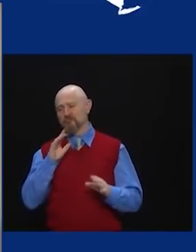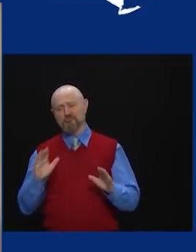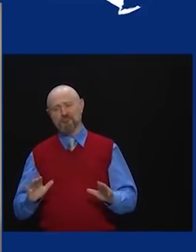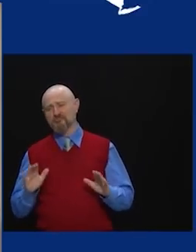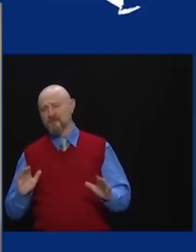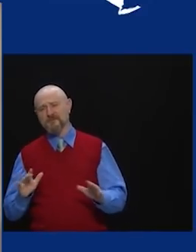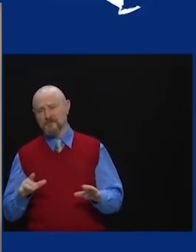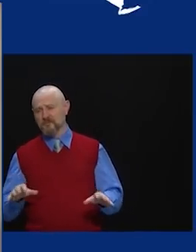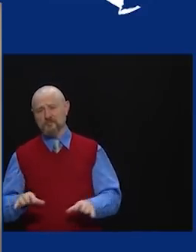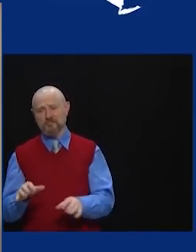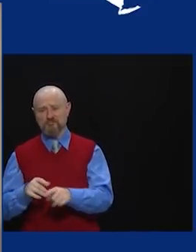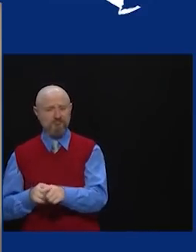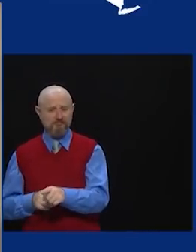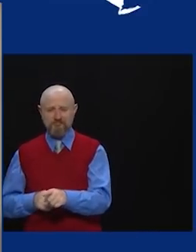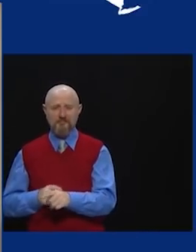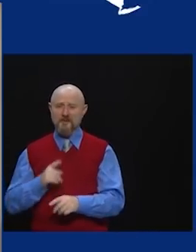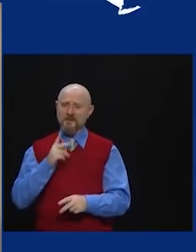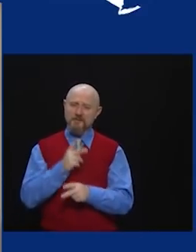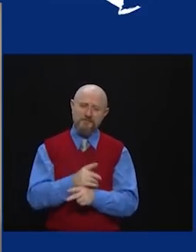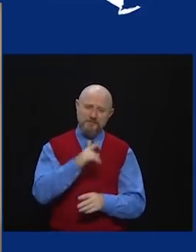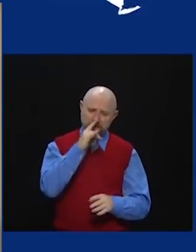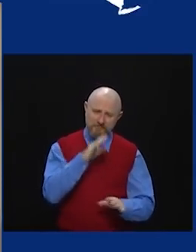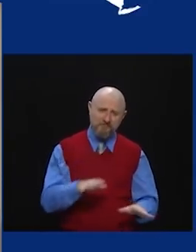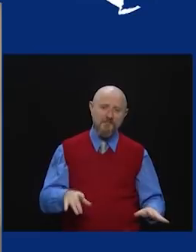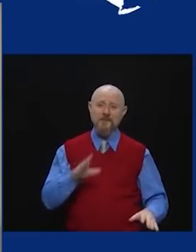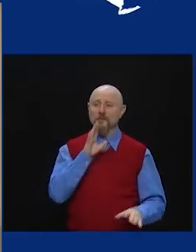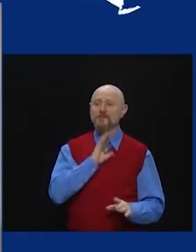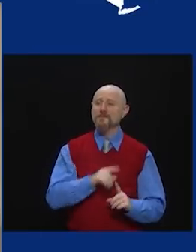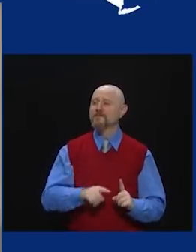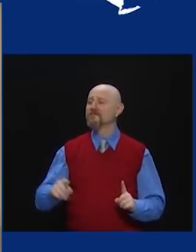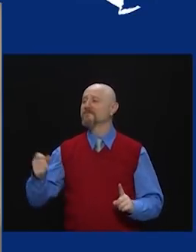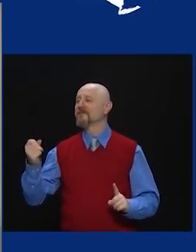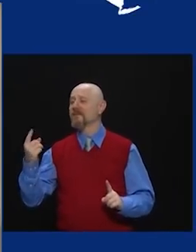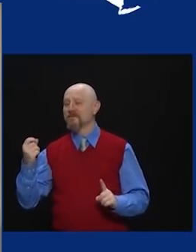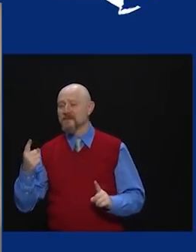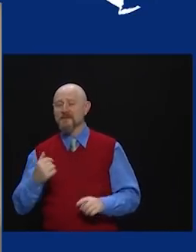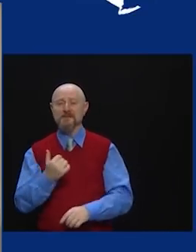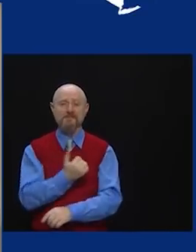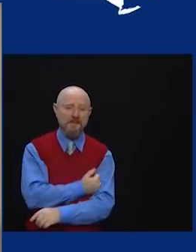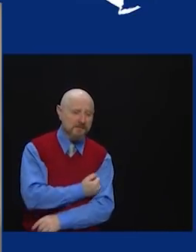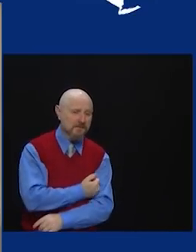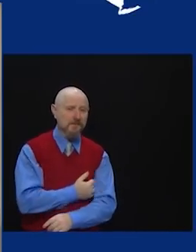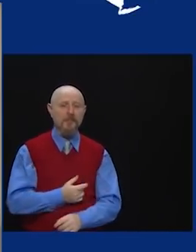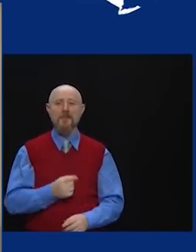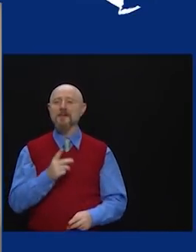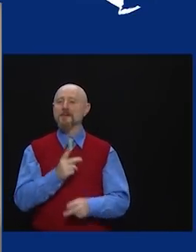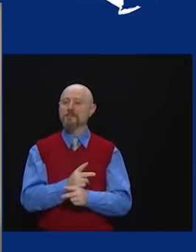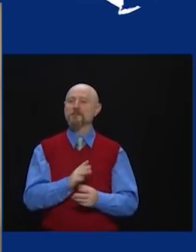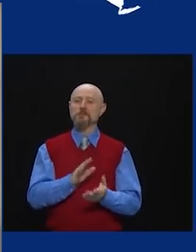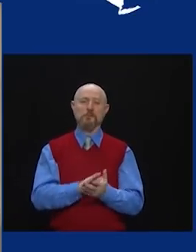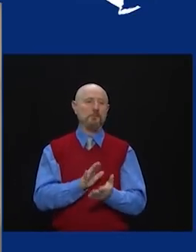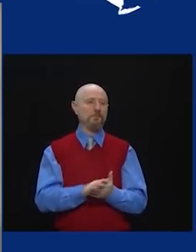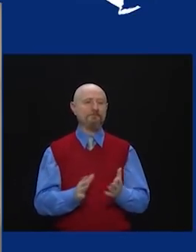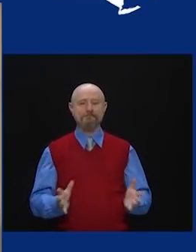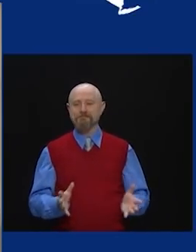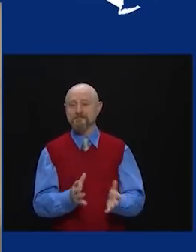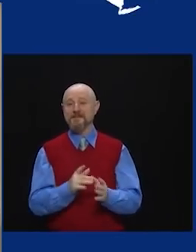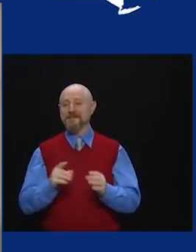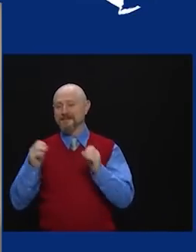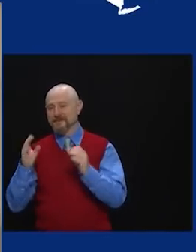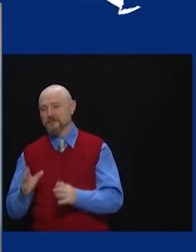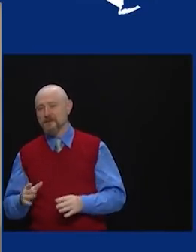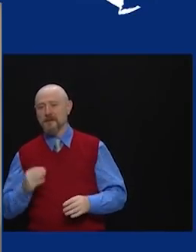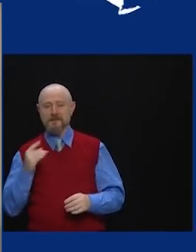kids age 5 to 11 to get vaccinated. It's really important to keep both the teachers and the kids safe.